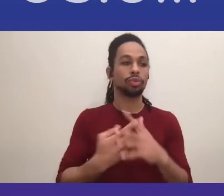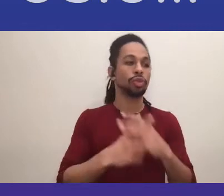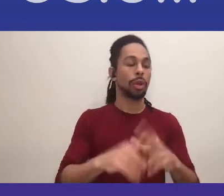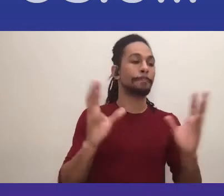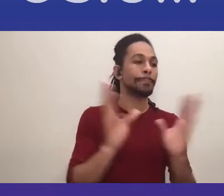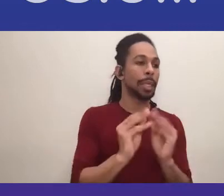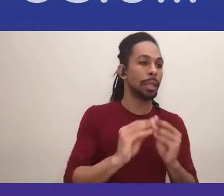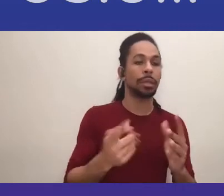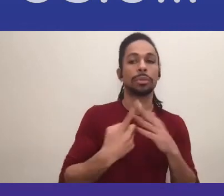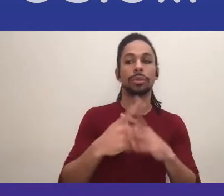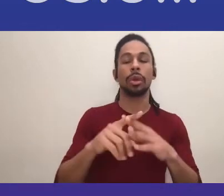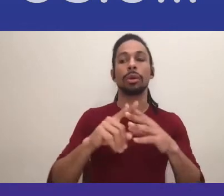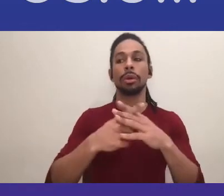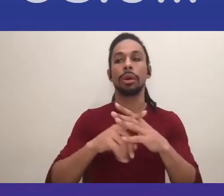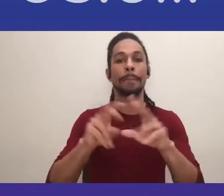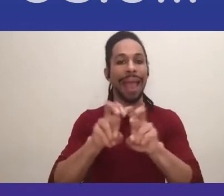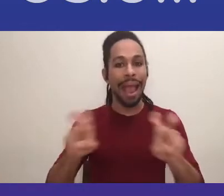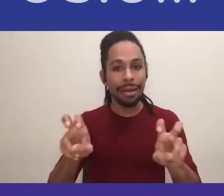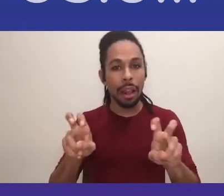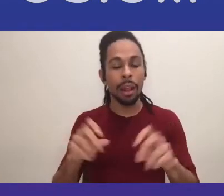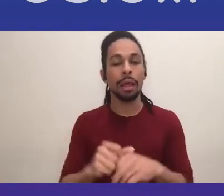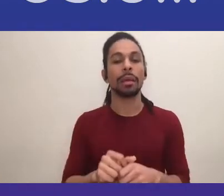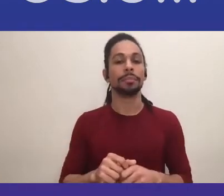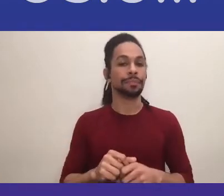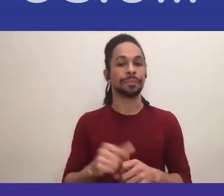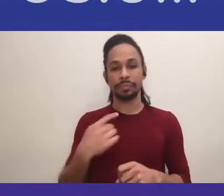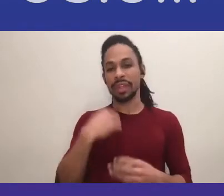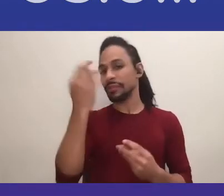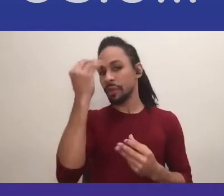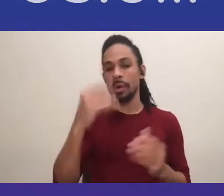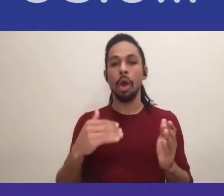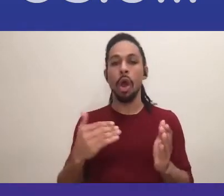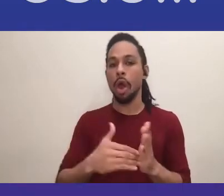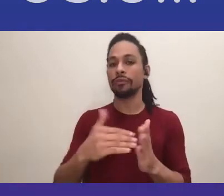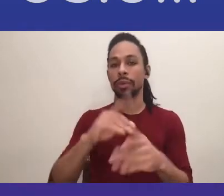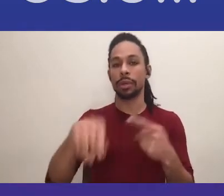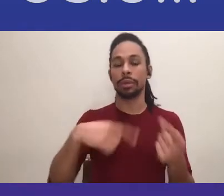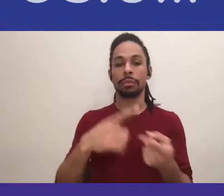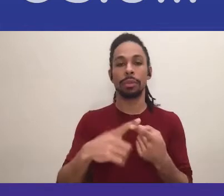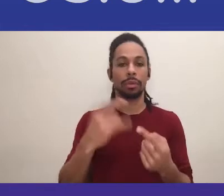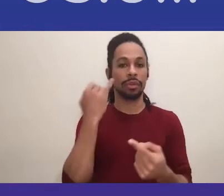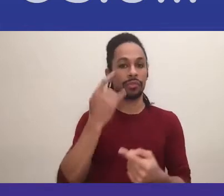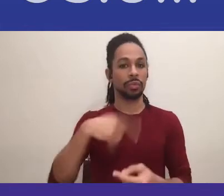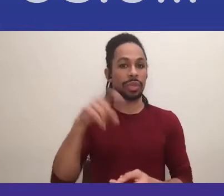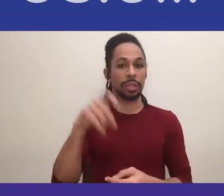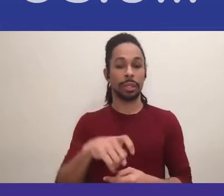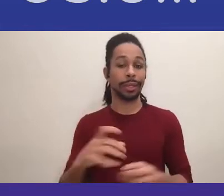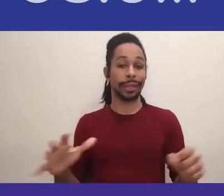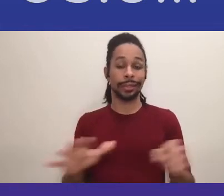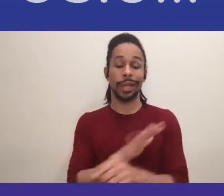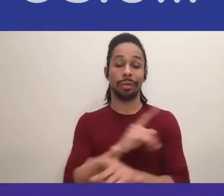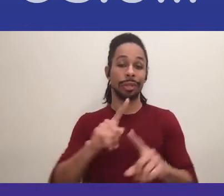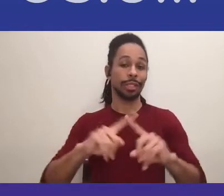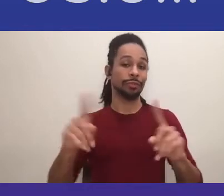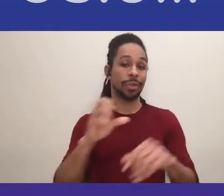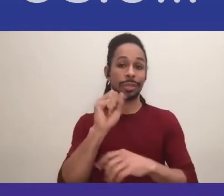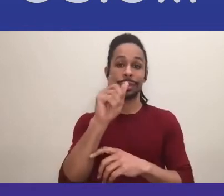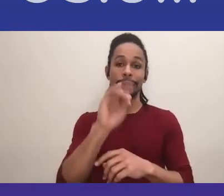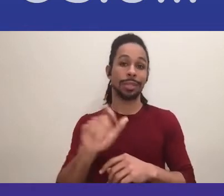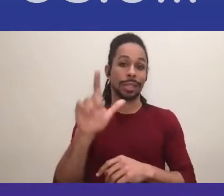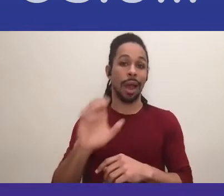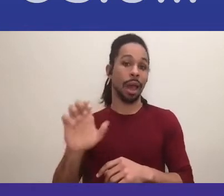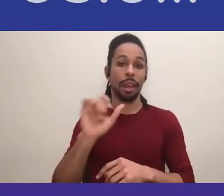panel. And I have thought a lot about whether we need an entirely different style of beginning. And